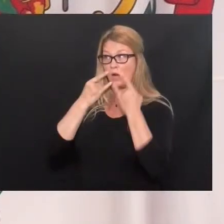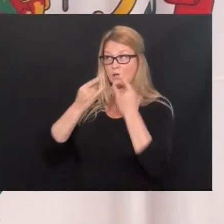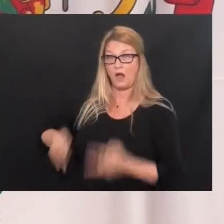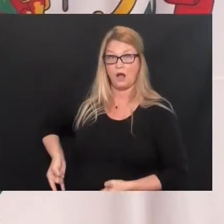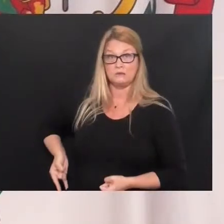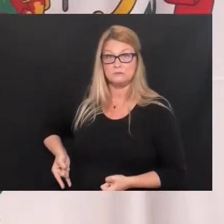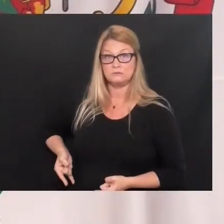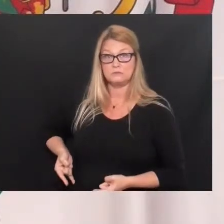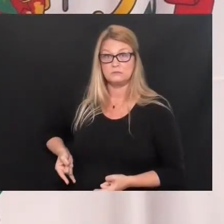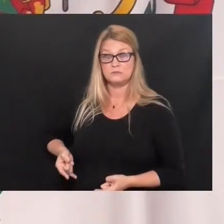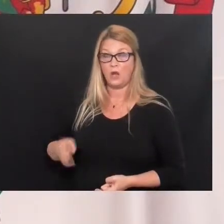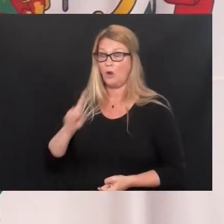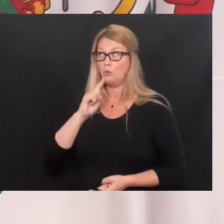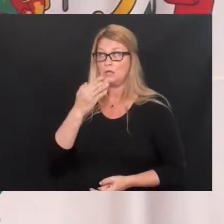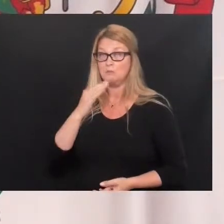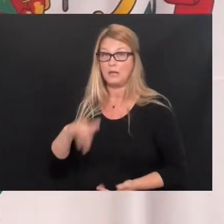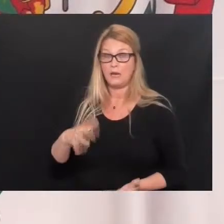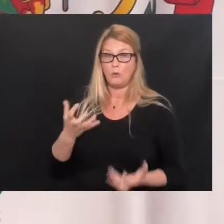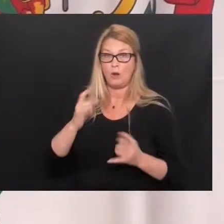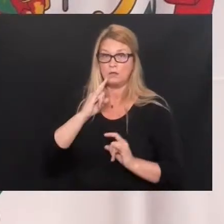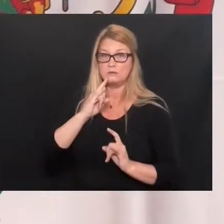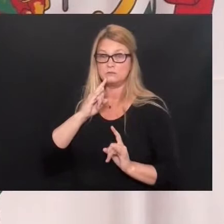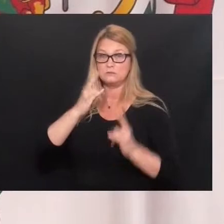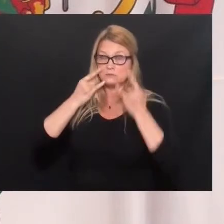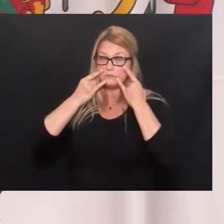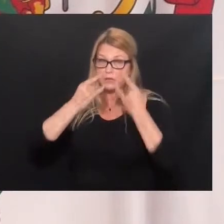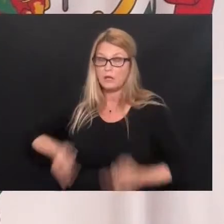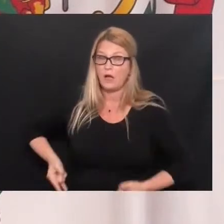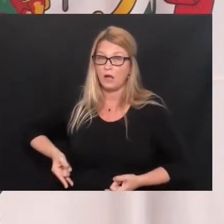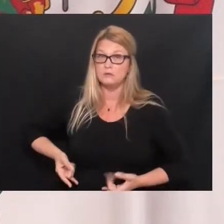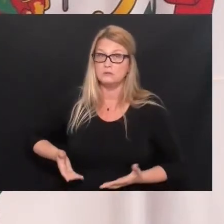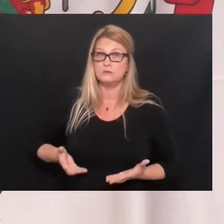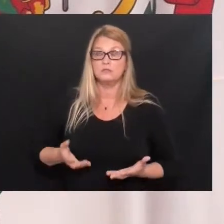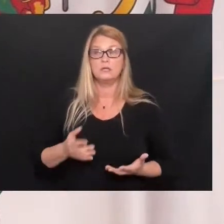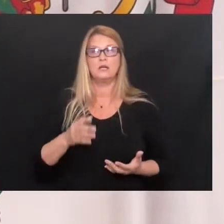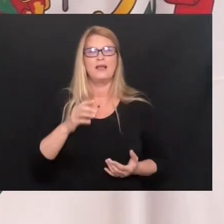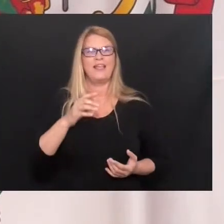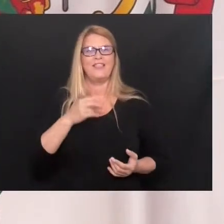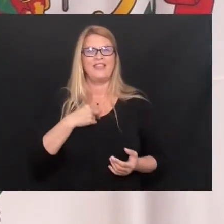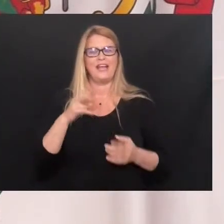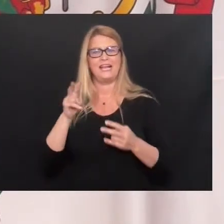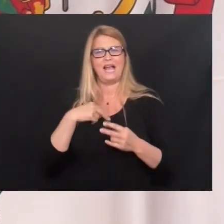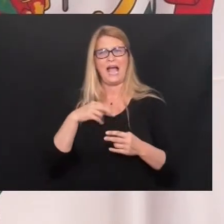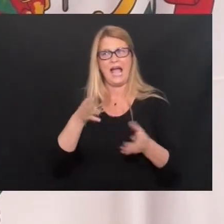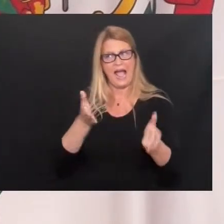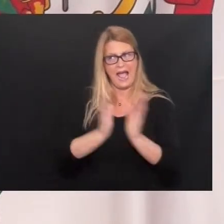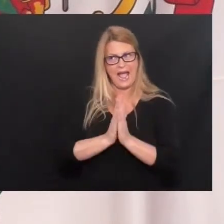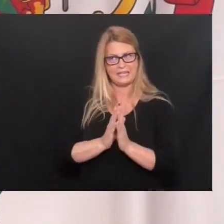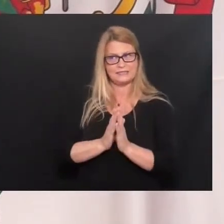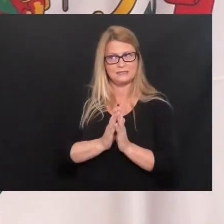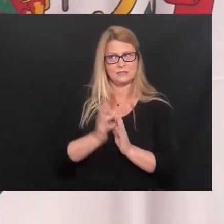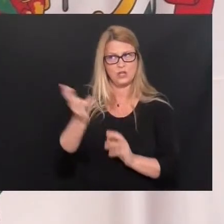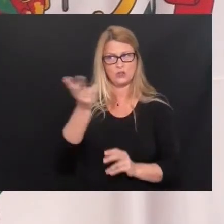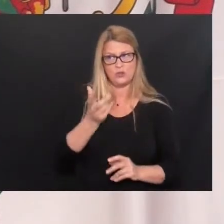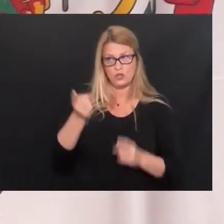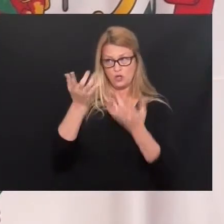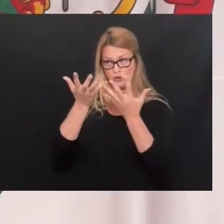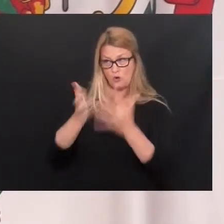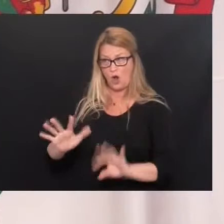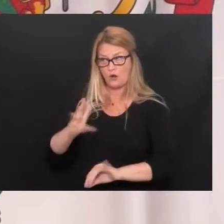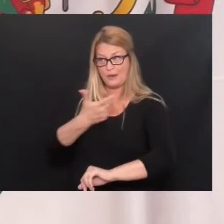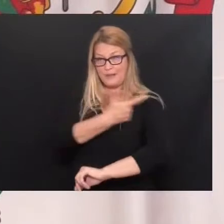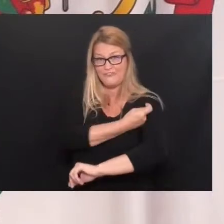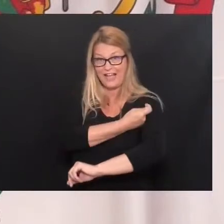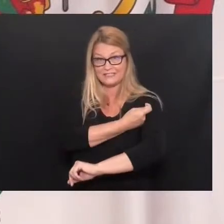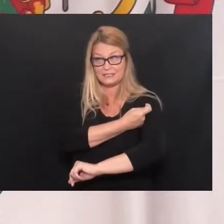them gone so bad, it's unbelievable, and we're close. And then I turned to them and I said, have y'all been